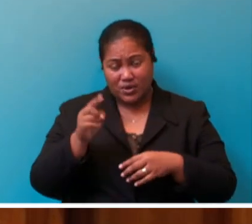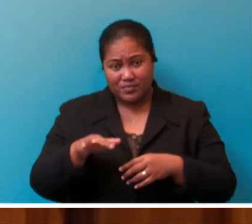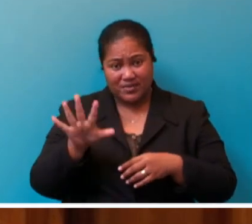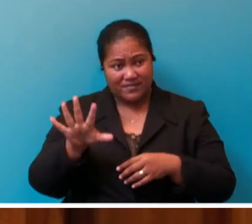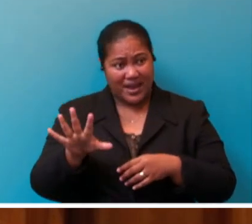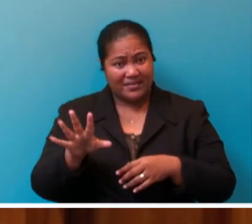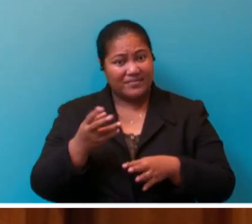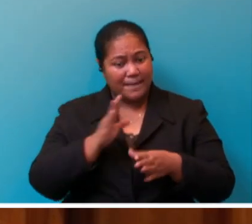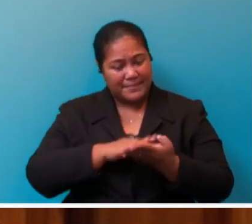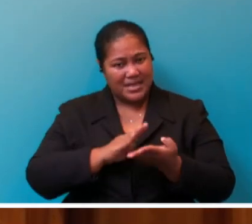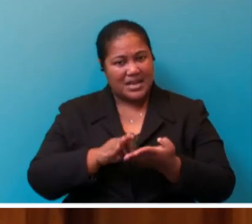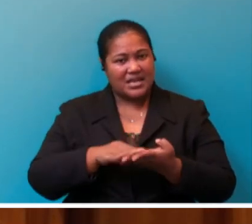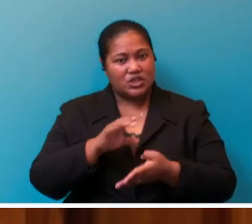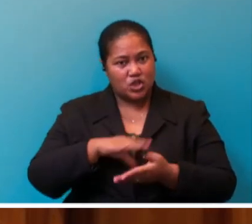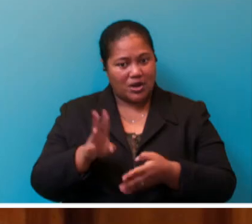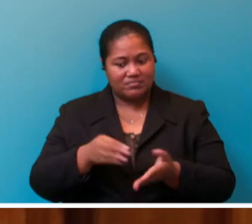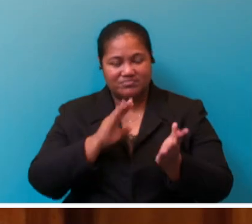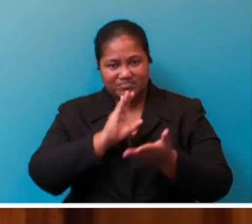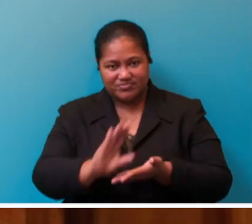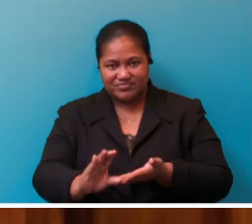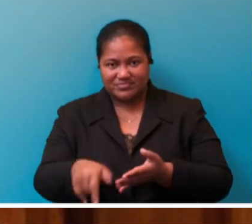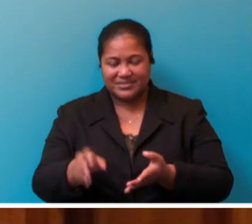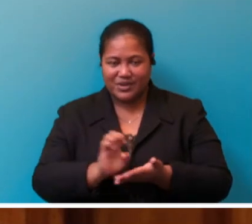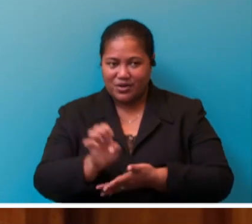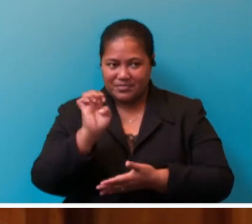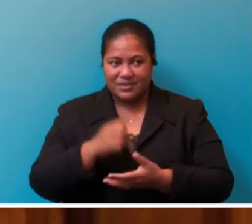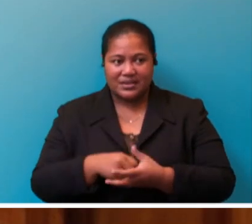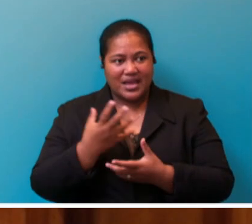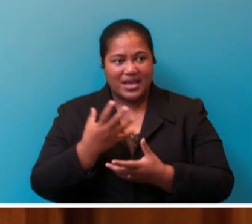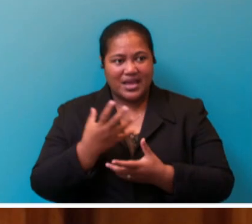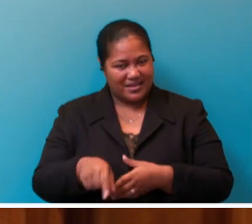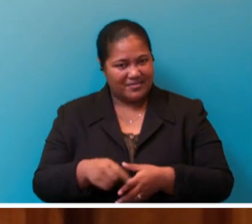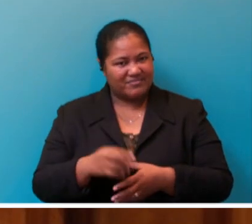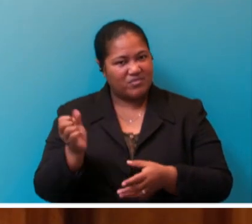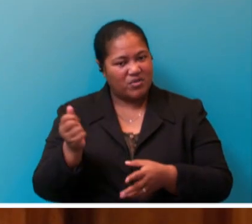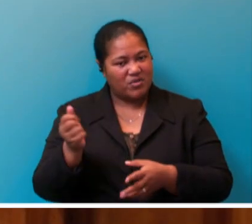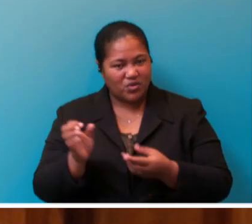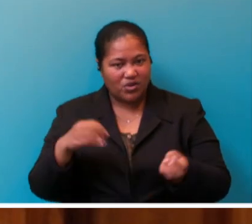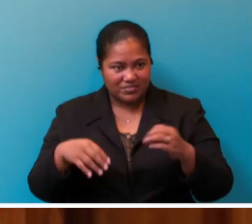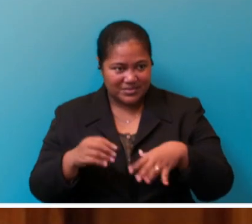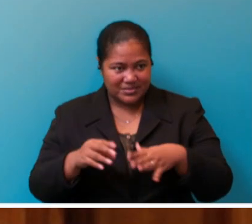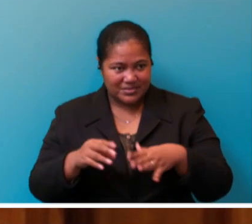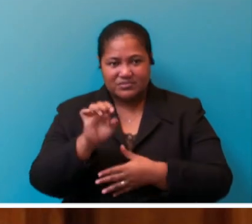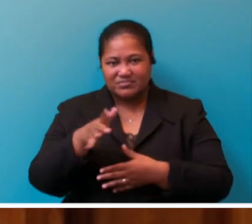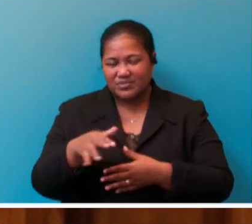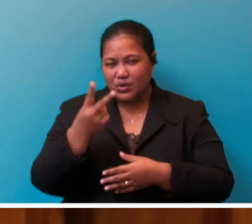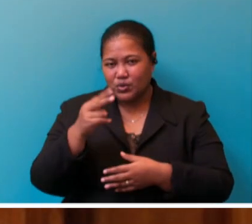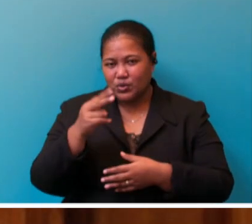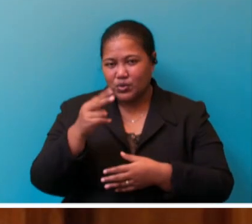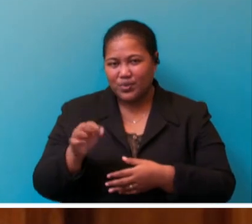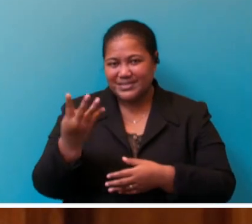Fijian economy, and with a flow-on effect, or the indirect contribution to the economy is estimated at $22.7